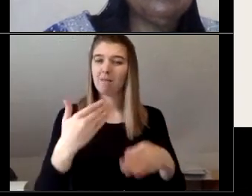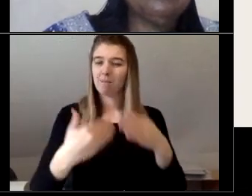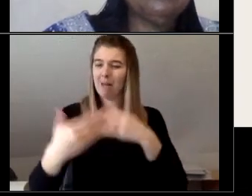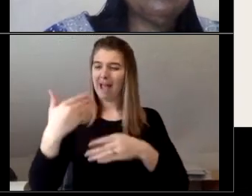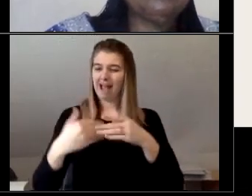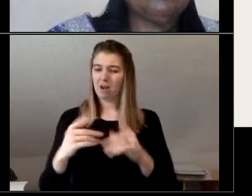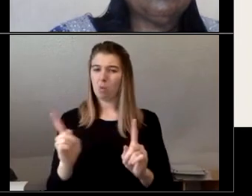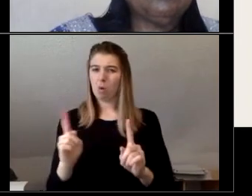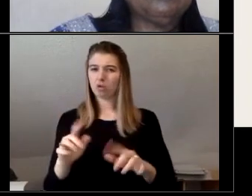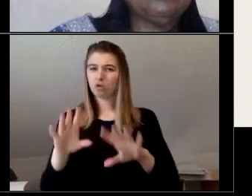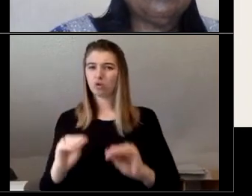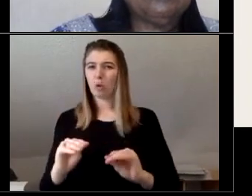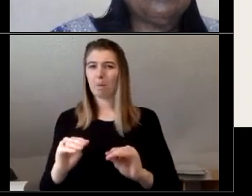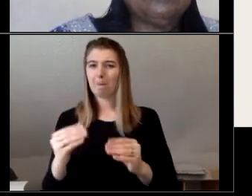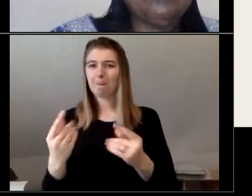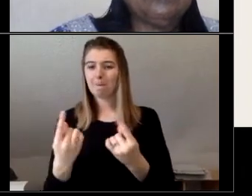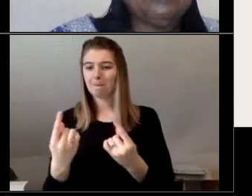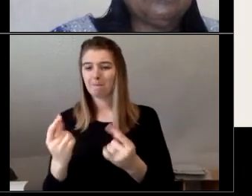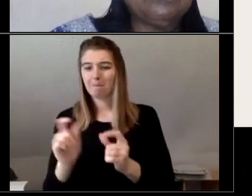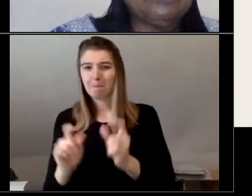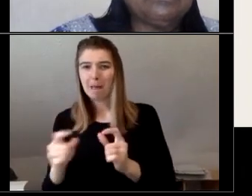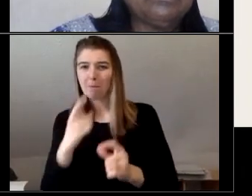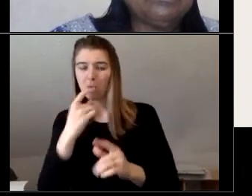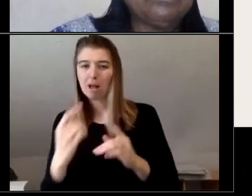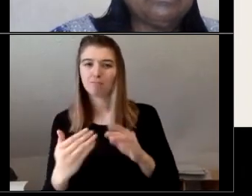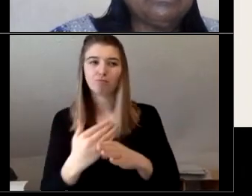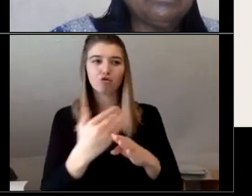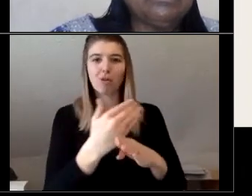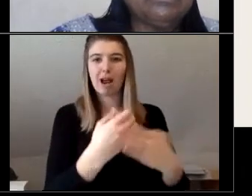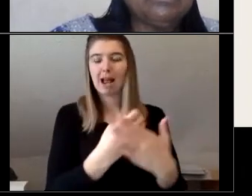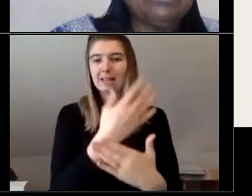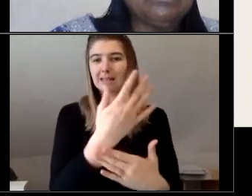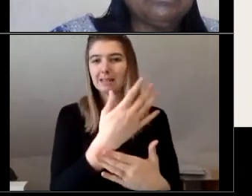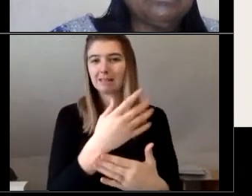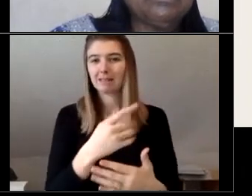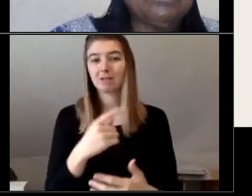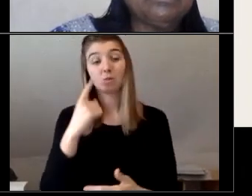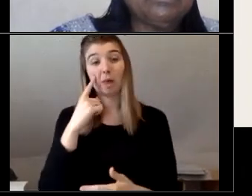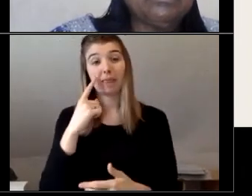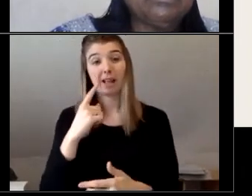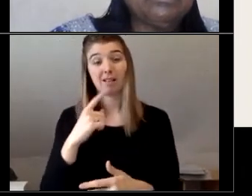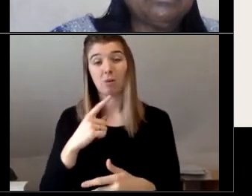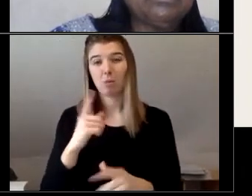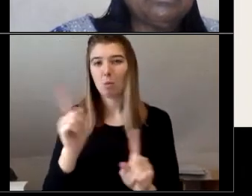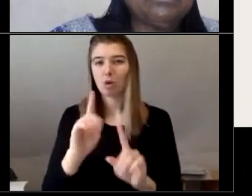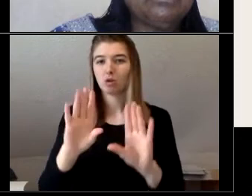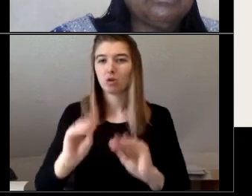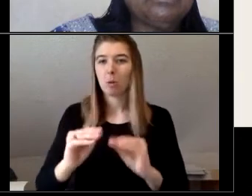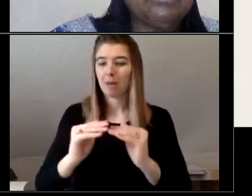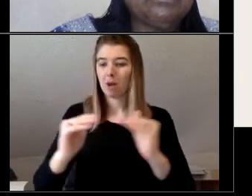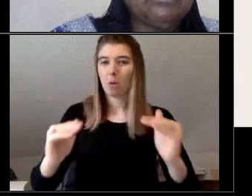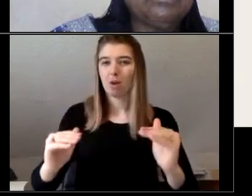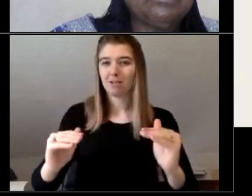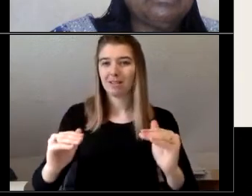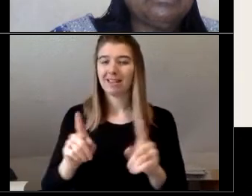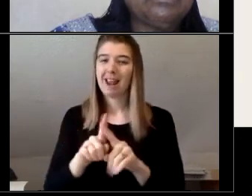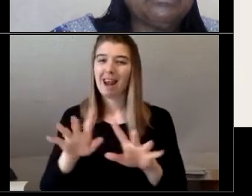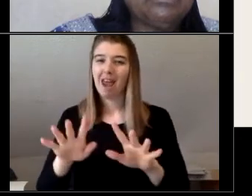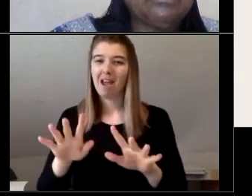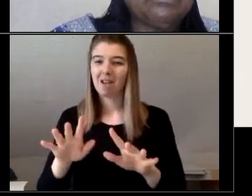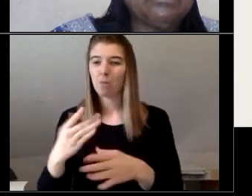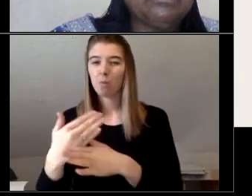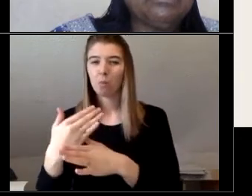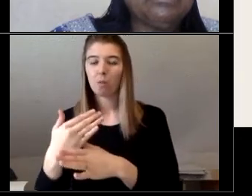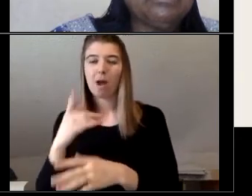really on the COVID inequality, and we're talking about women taking that load at home. We also have to look as employers about how we're driving